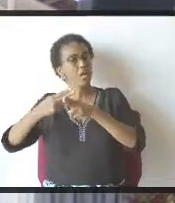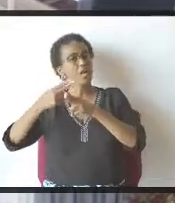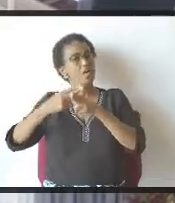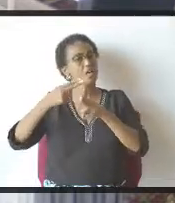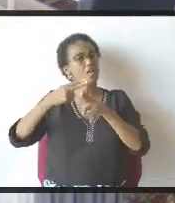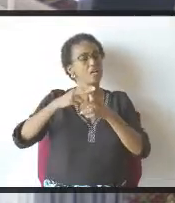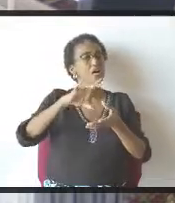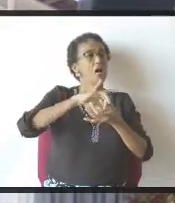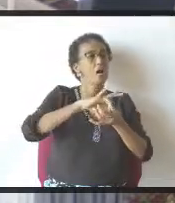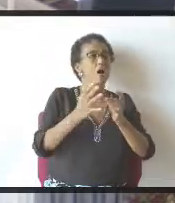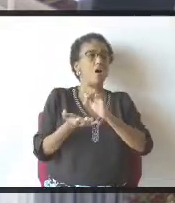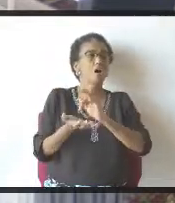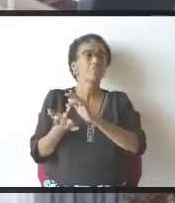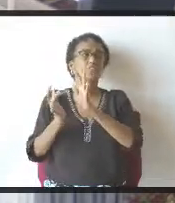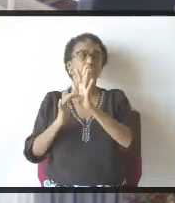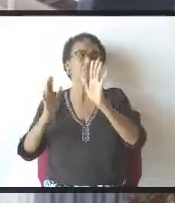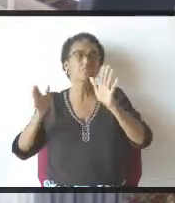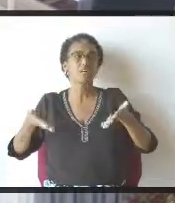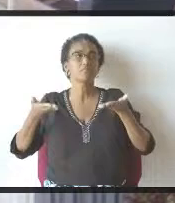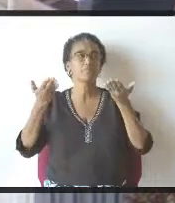name.